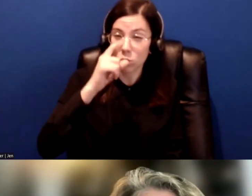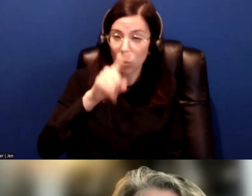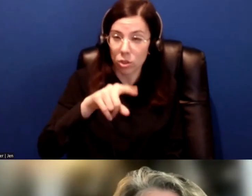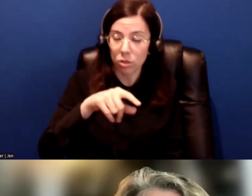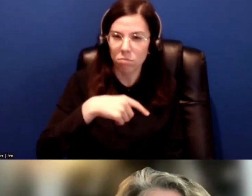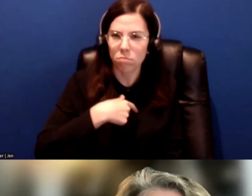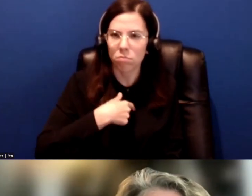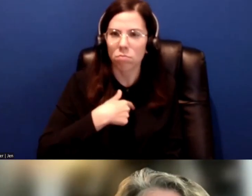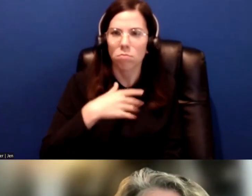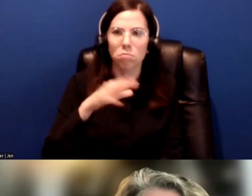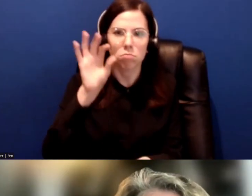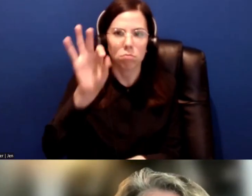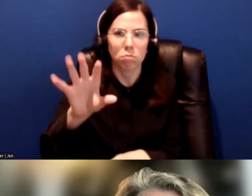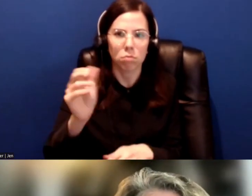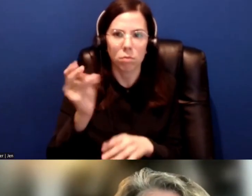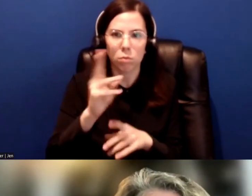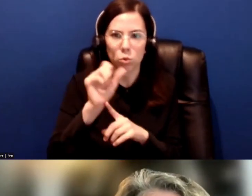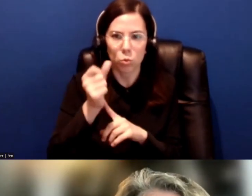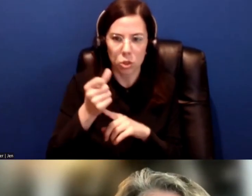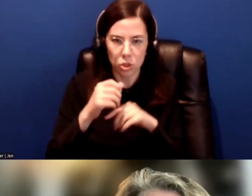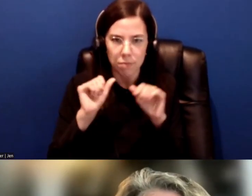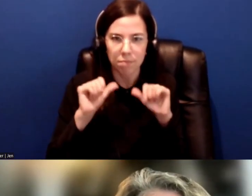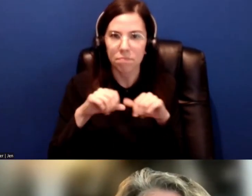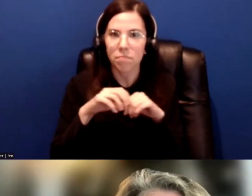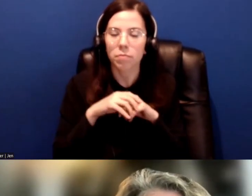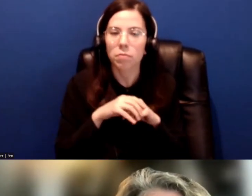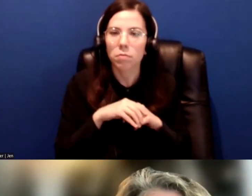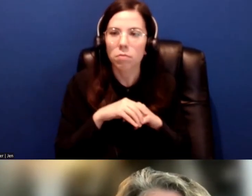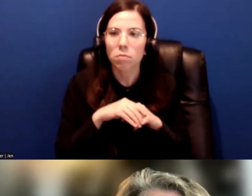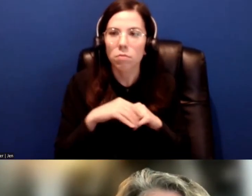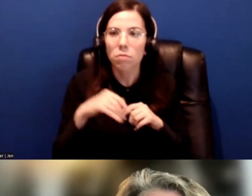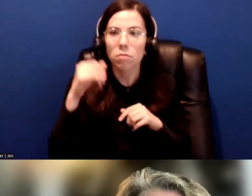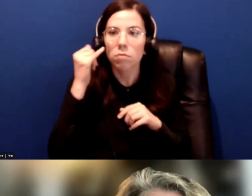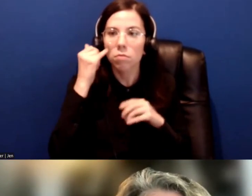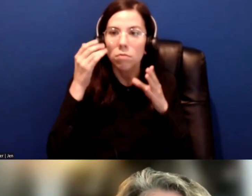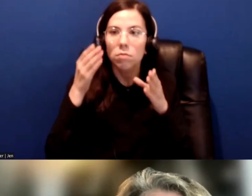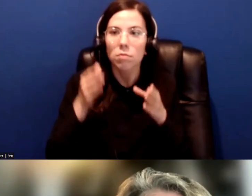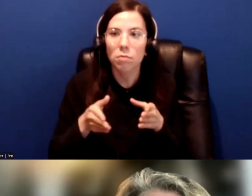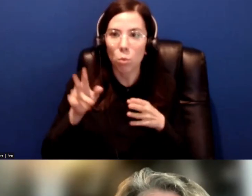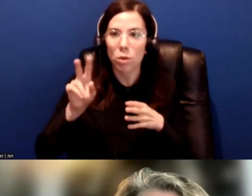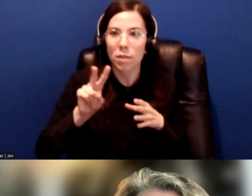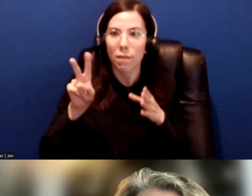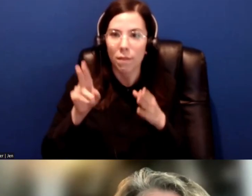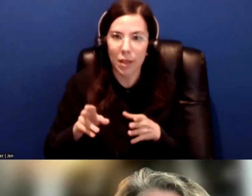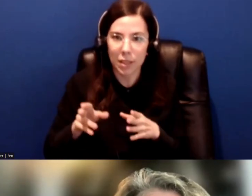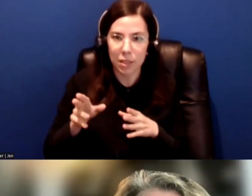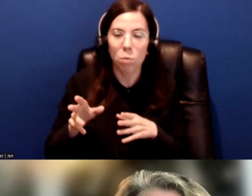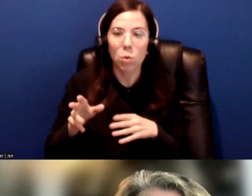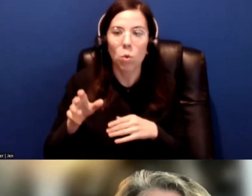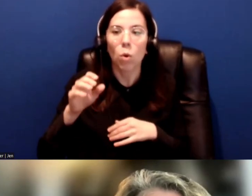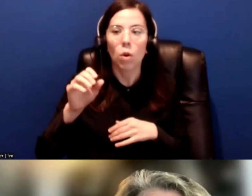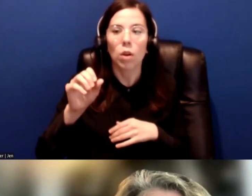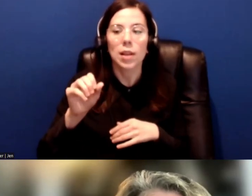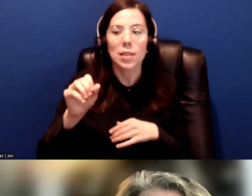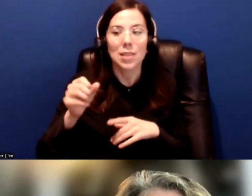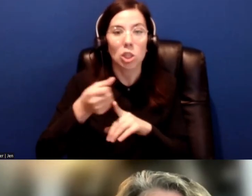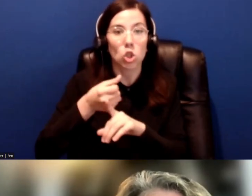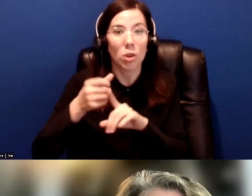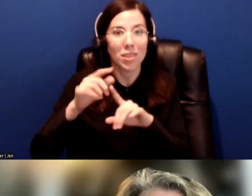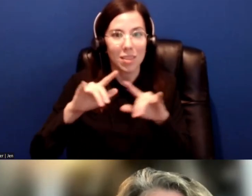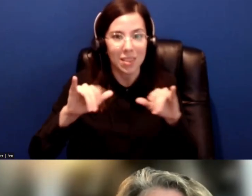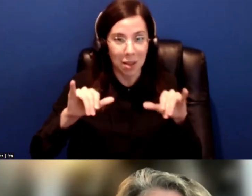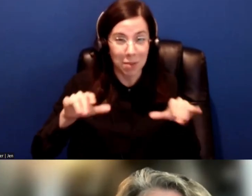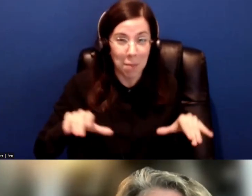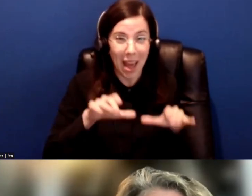let me just throw out a few scenarios, right? If the individual victim was assaulted while active